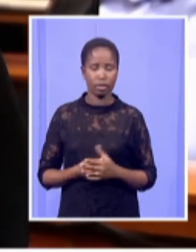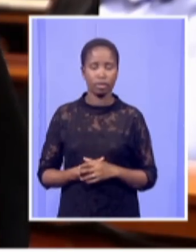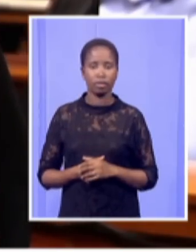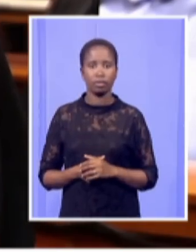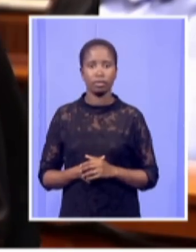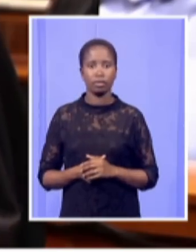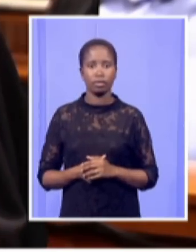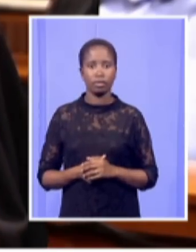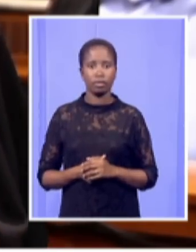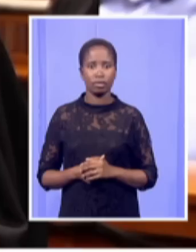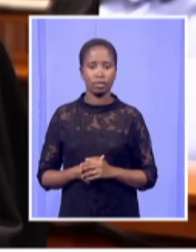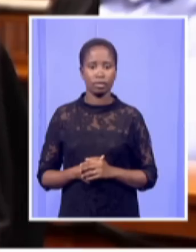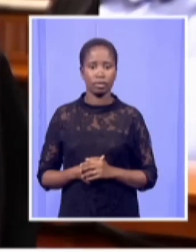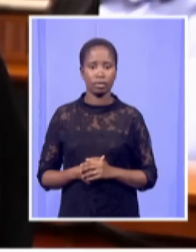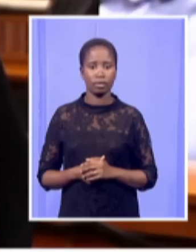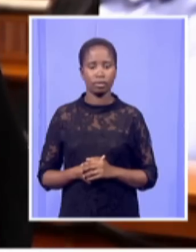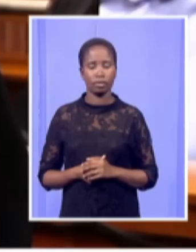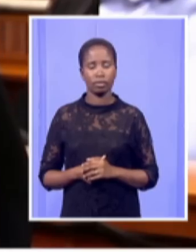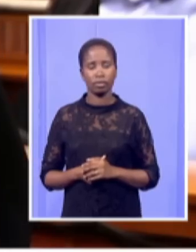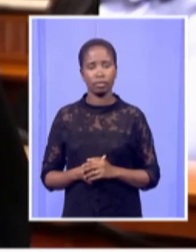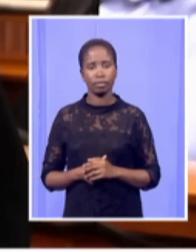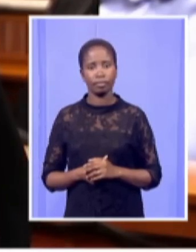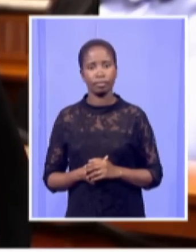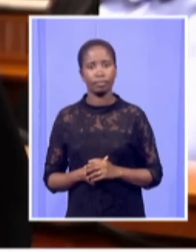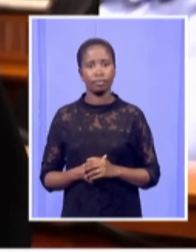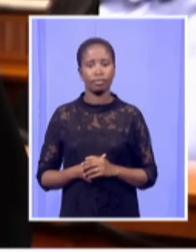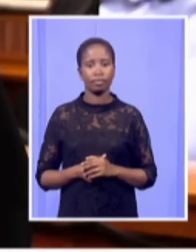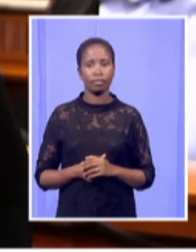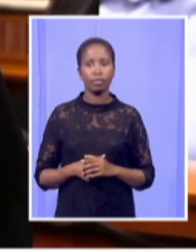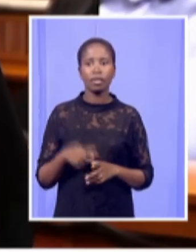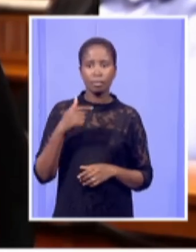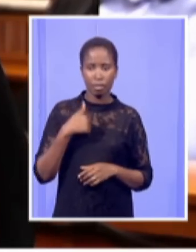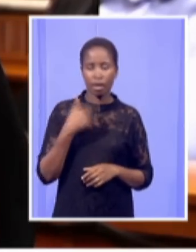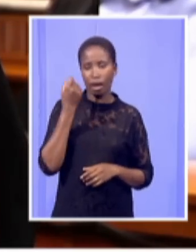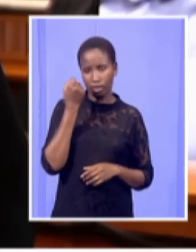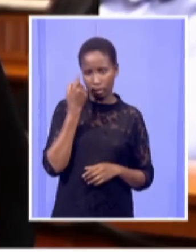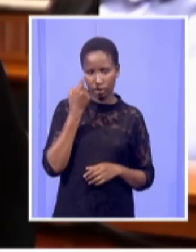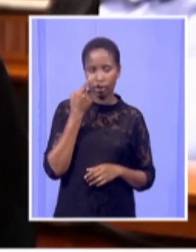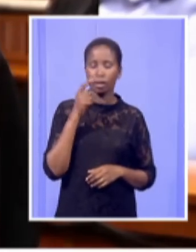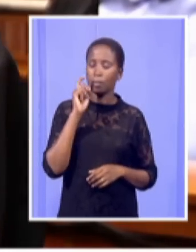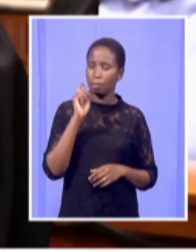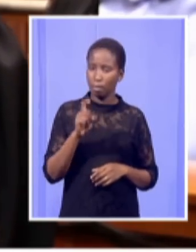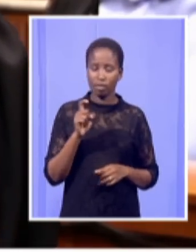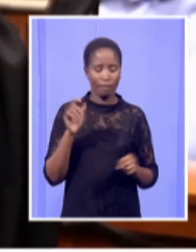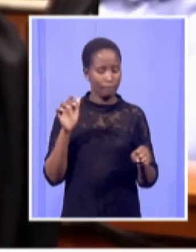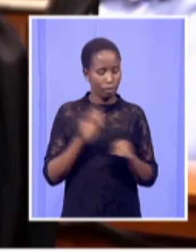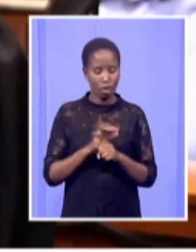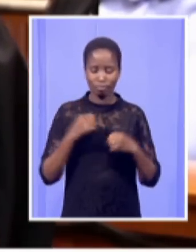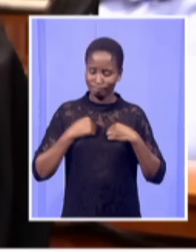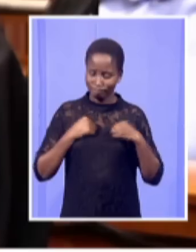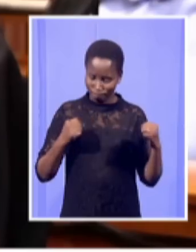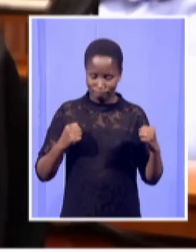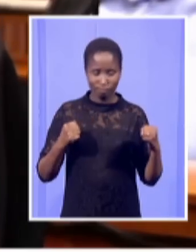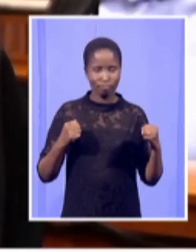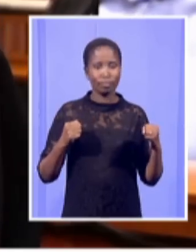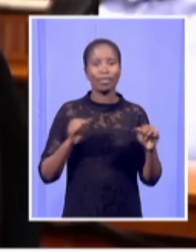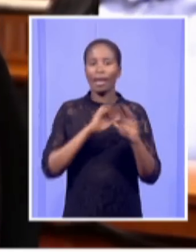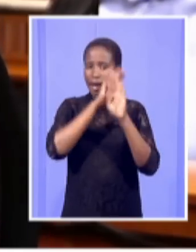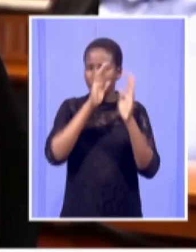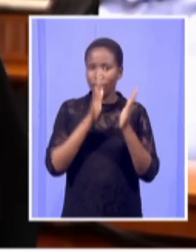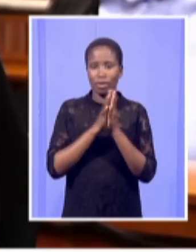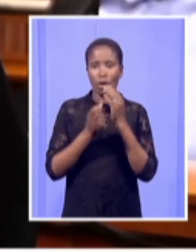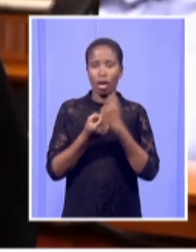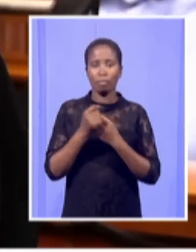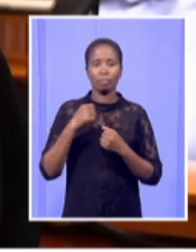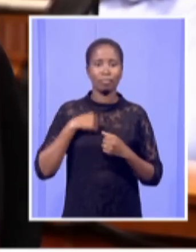in any subsequent proceedings. I understand that I'm obliged to fully disclose all my previous convictions and